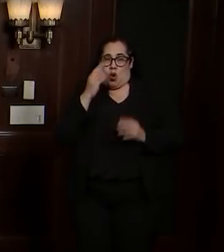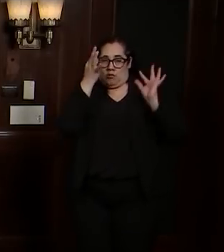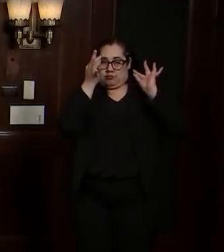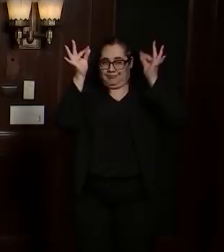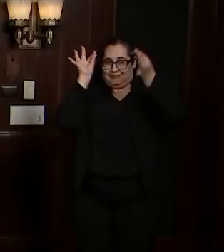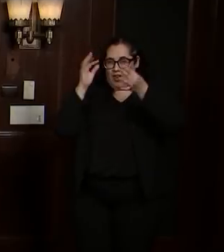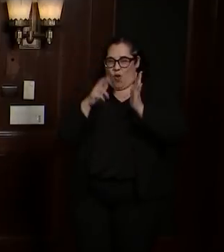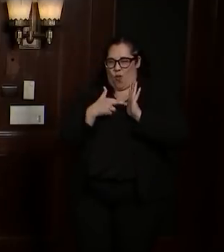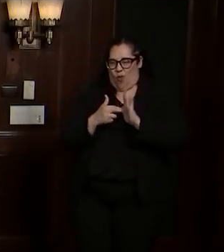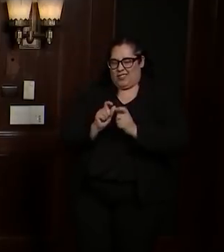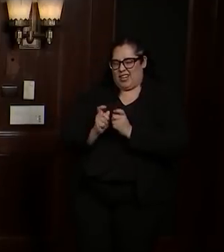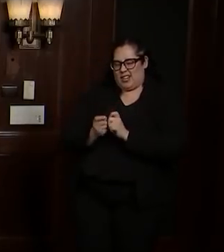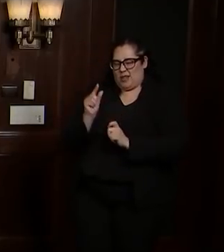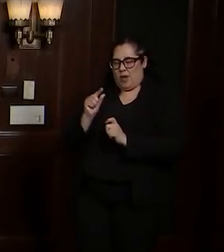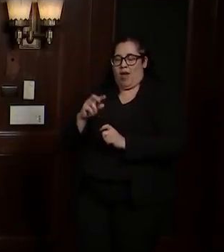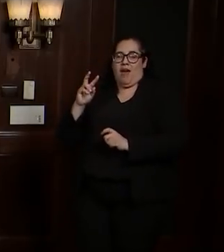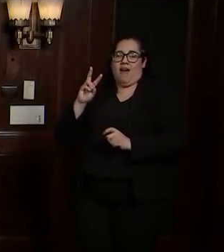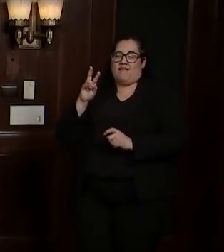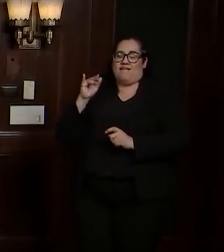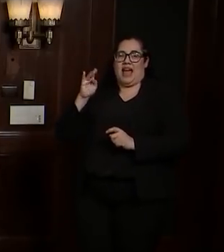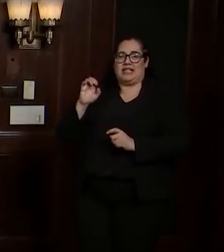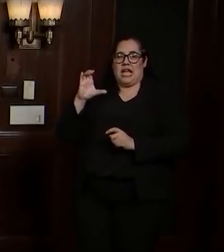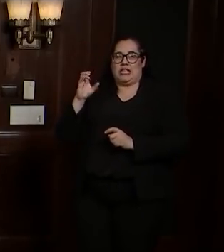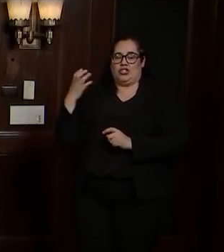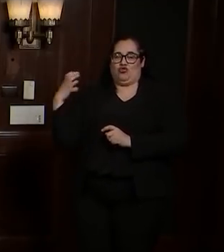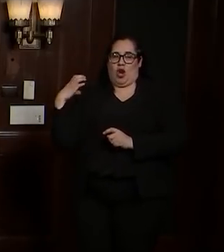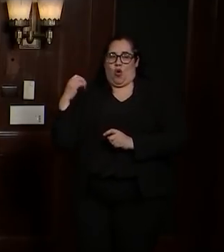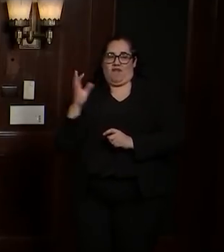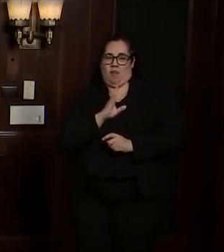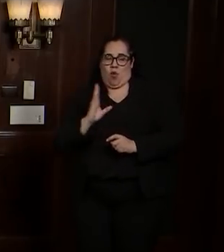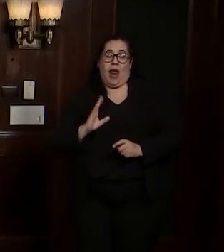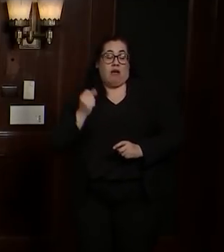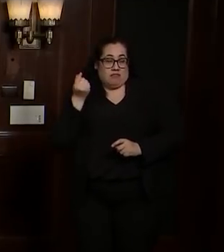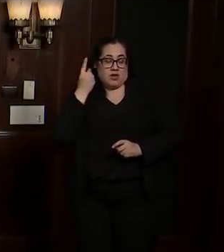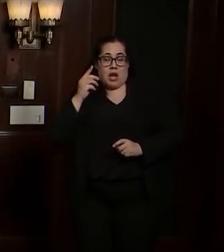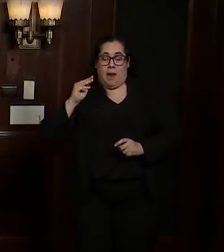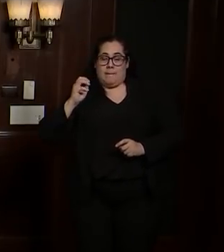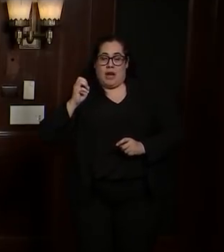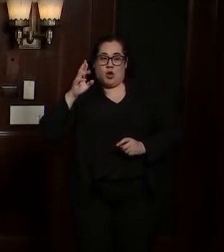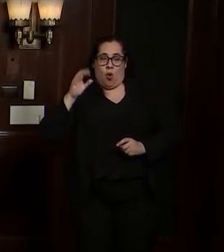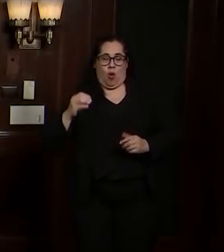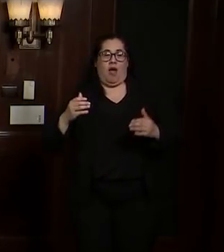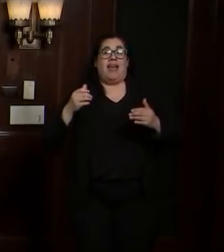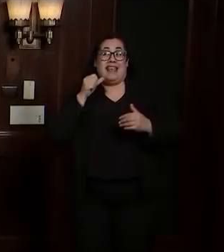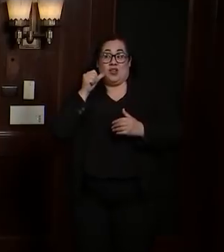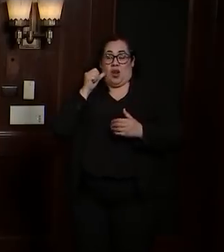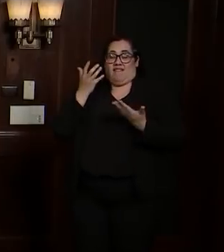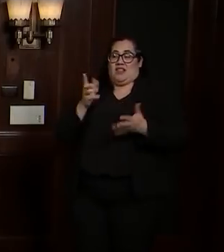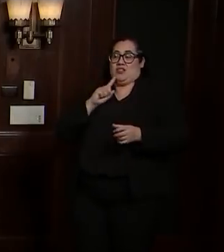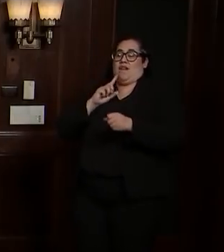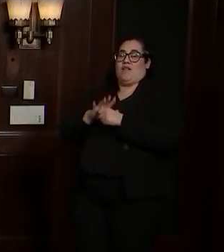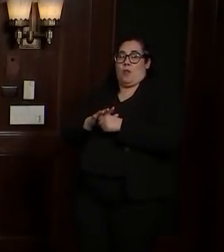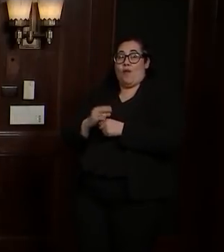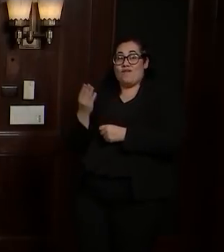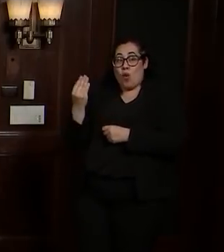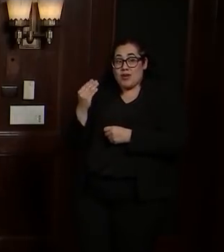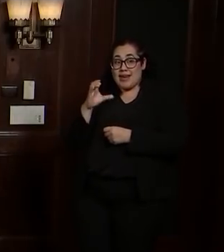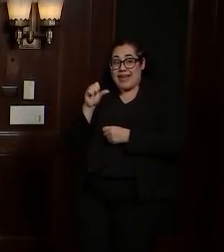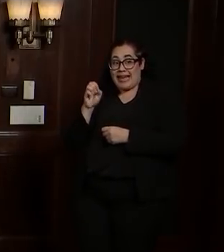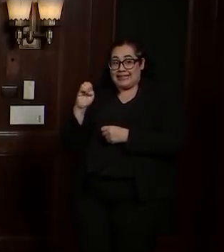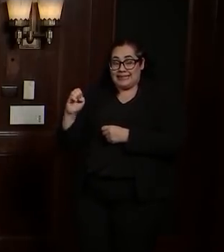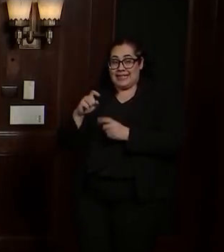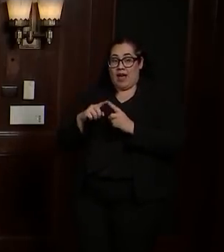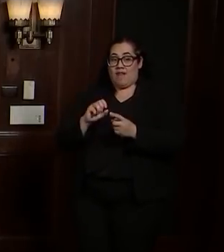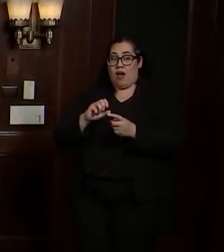the vice chair of the board. Sure. I understand that Metro has, as of yesterday, confirmed 14 cases